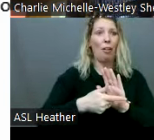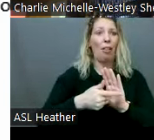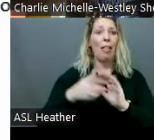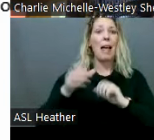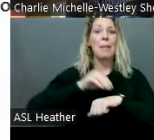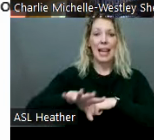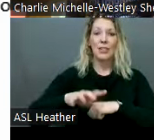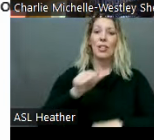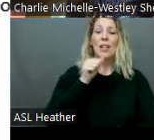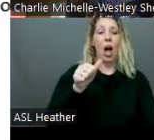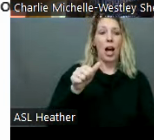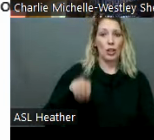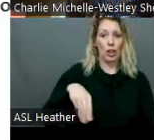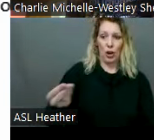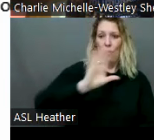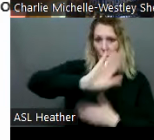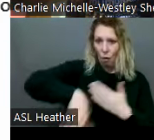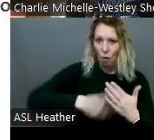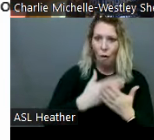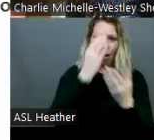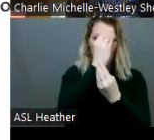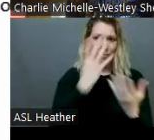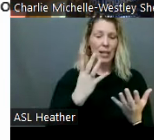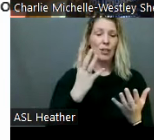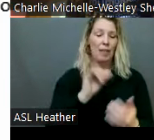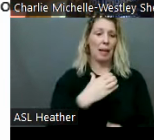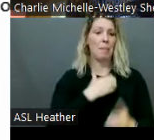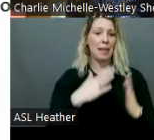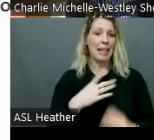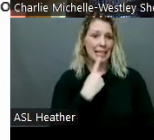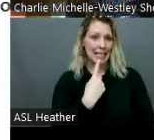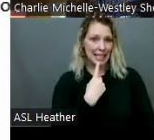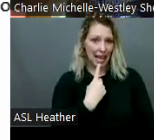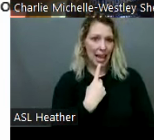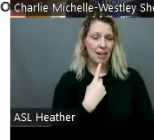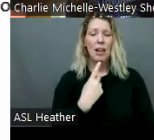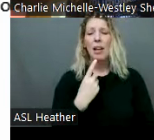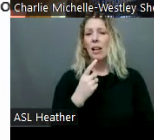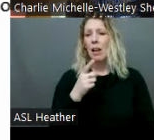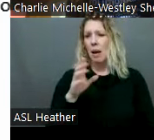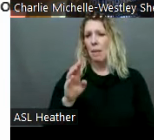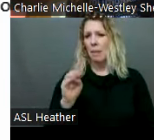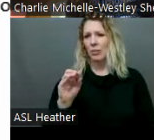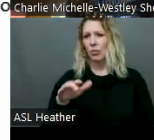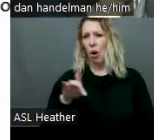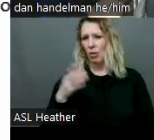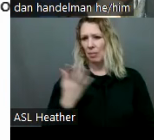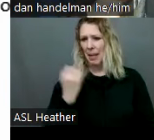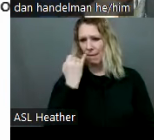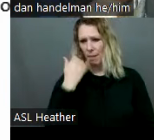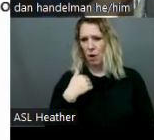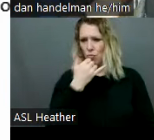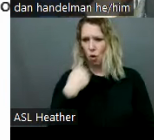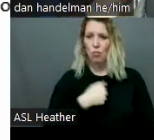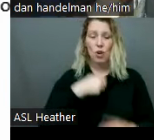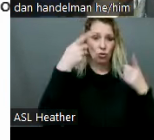not turning over all the information that the complainant said, but I think, and Commissioner McDowell, correct me if I'm wrong, I think we came to a consensus that we're